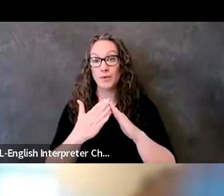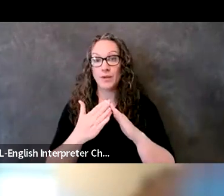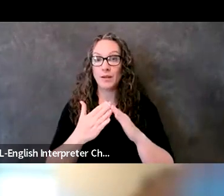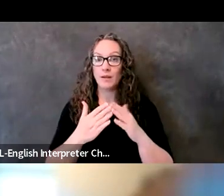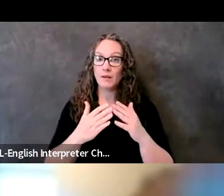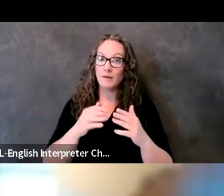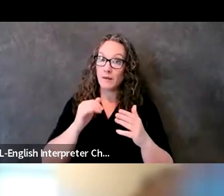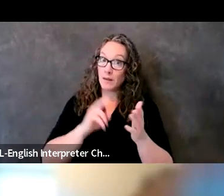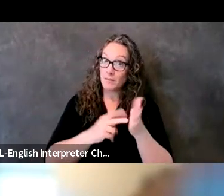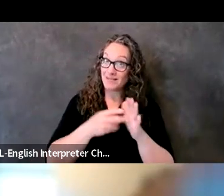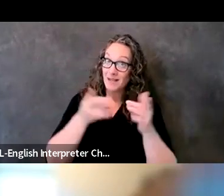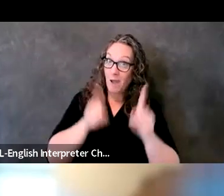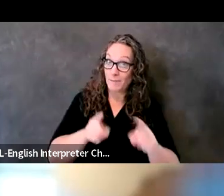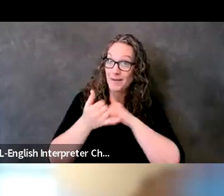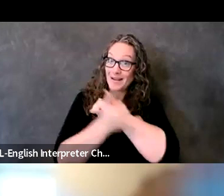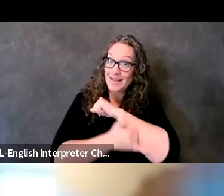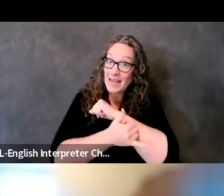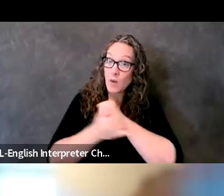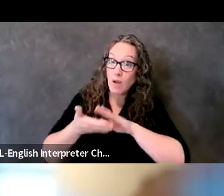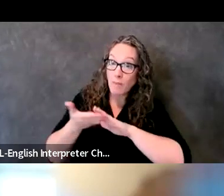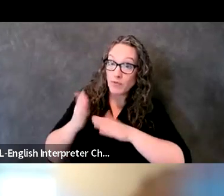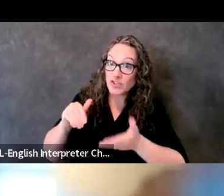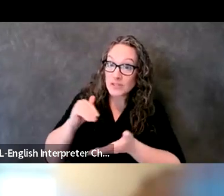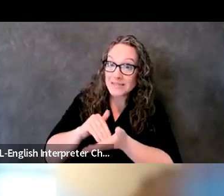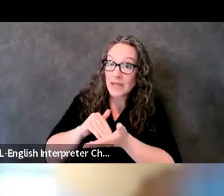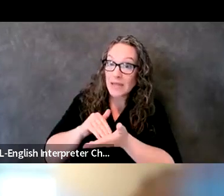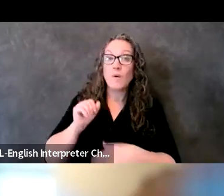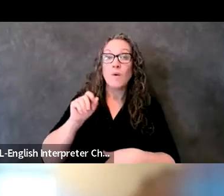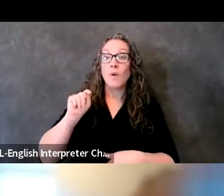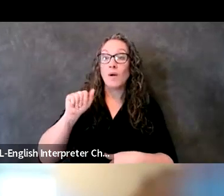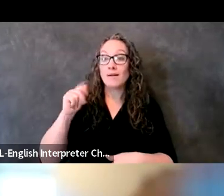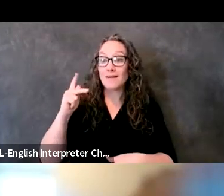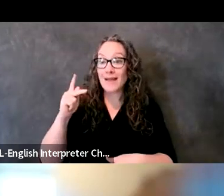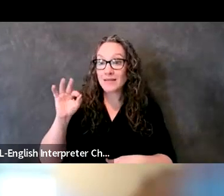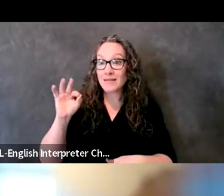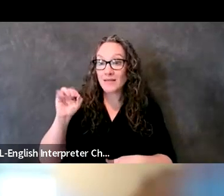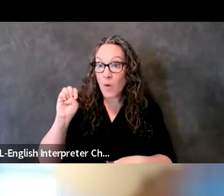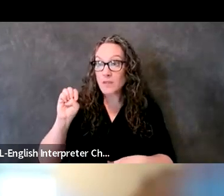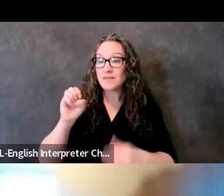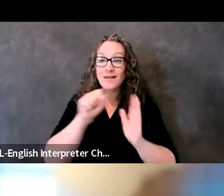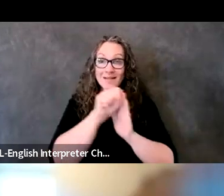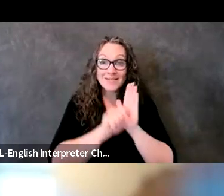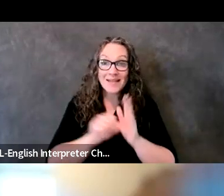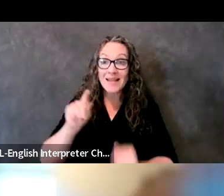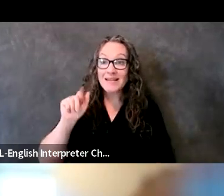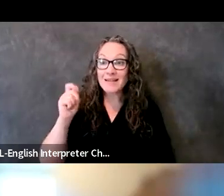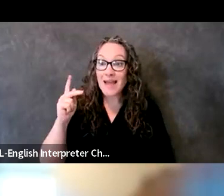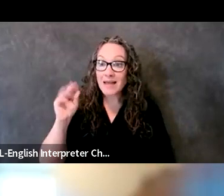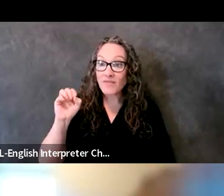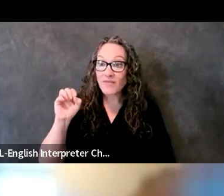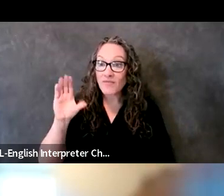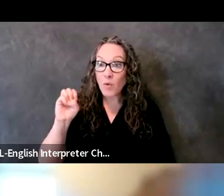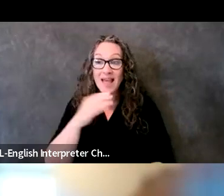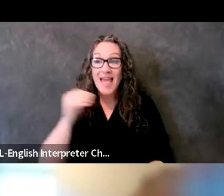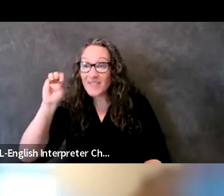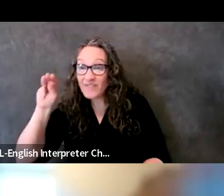county operation centers and those task forces and the state task forces and even the FEMA task forces, that's